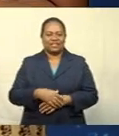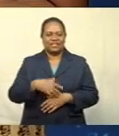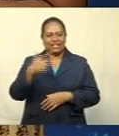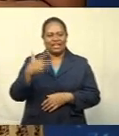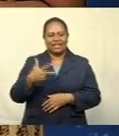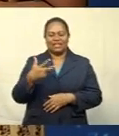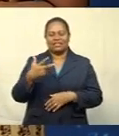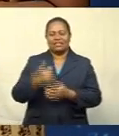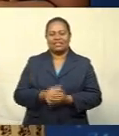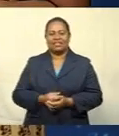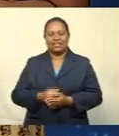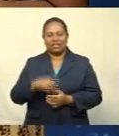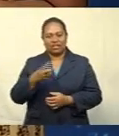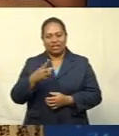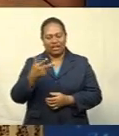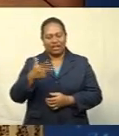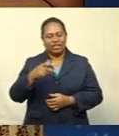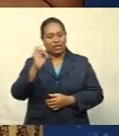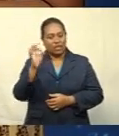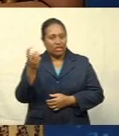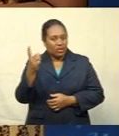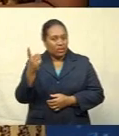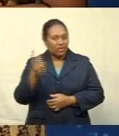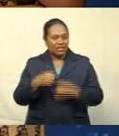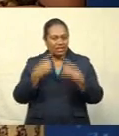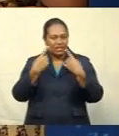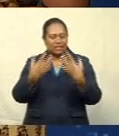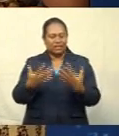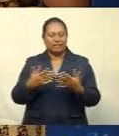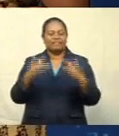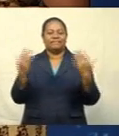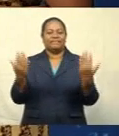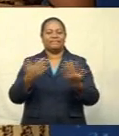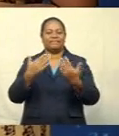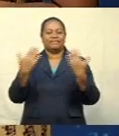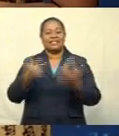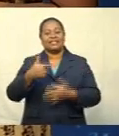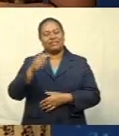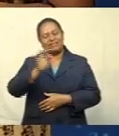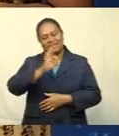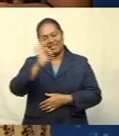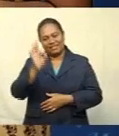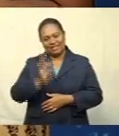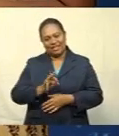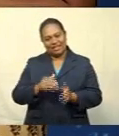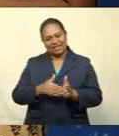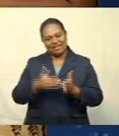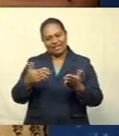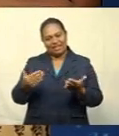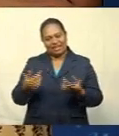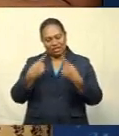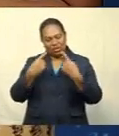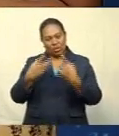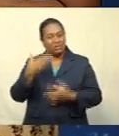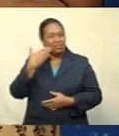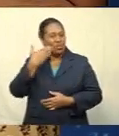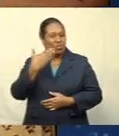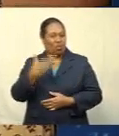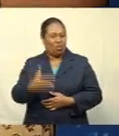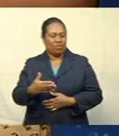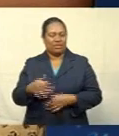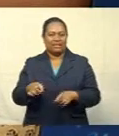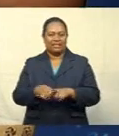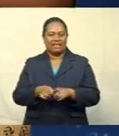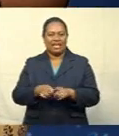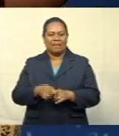was quite hot, and that is because of humidity at 87%. Now, I would call that hot, and so does my friend